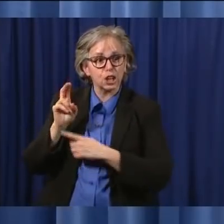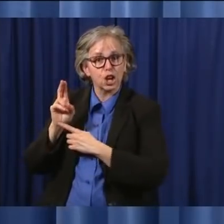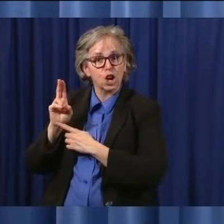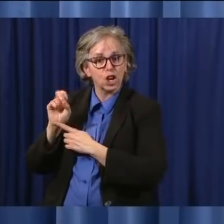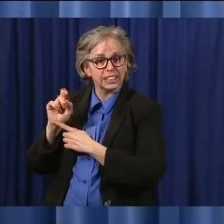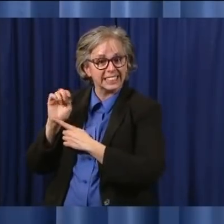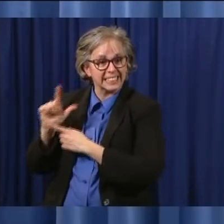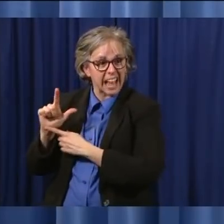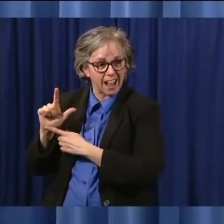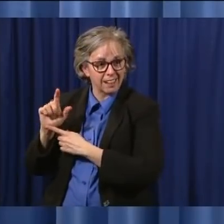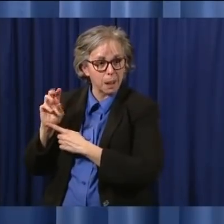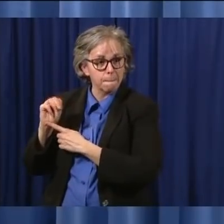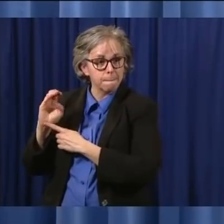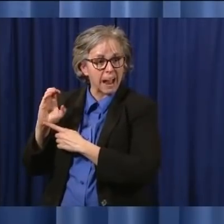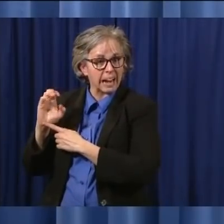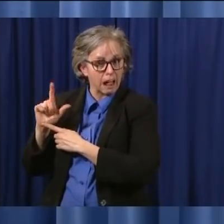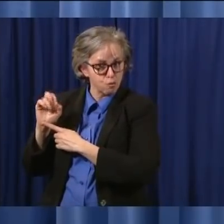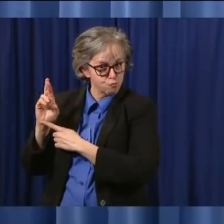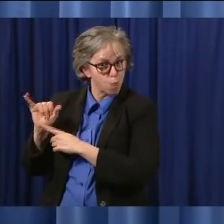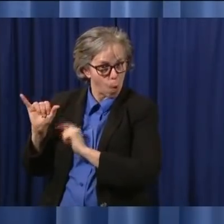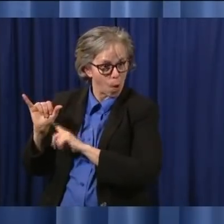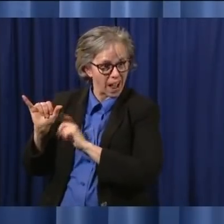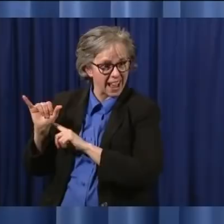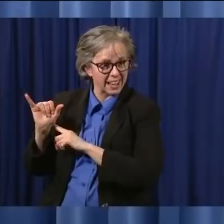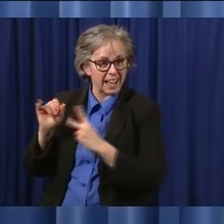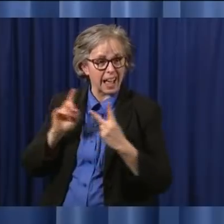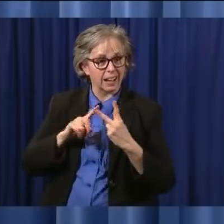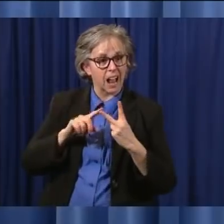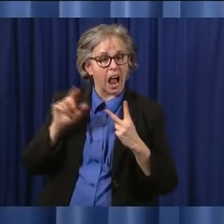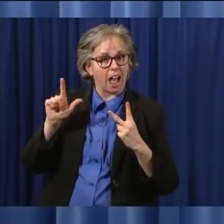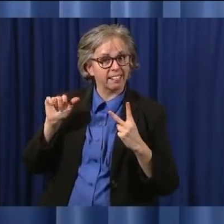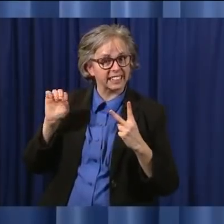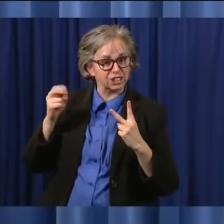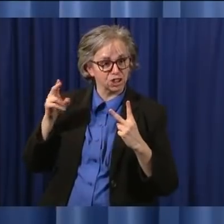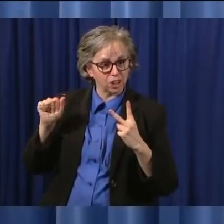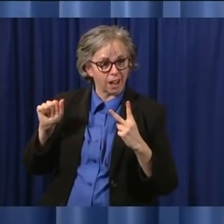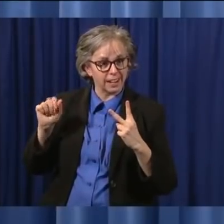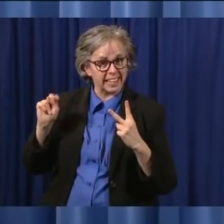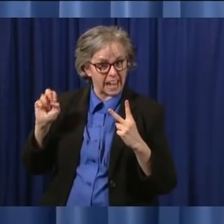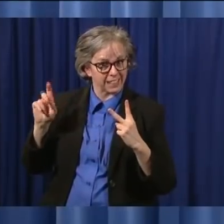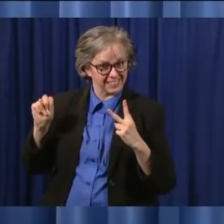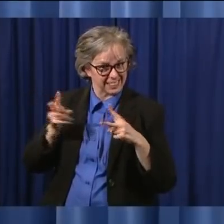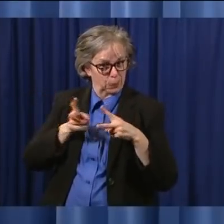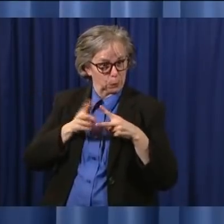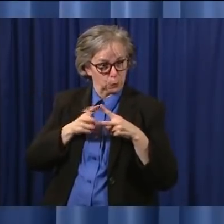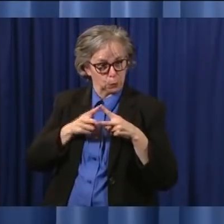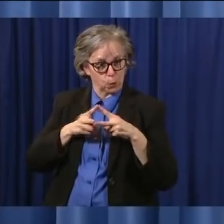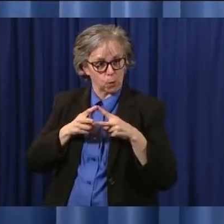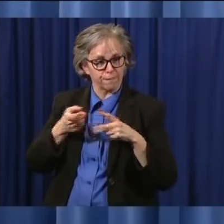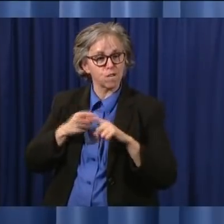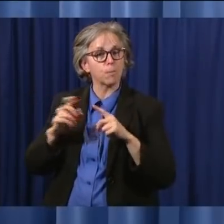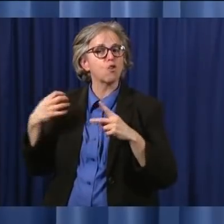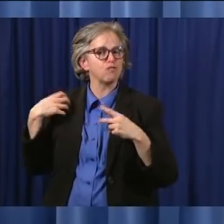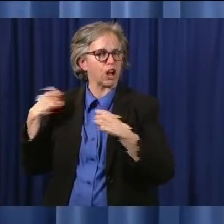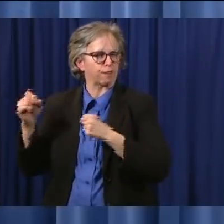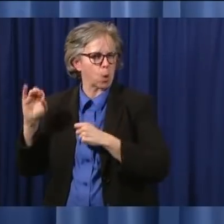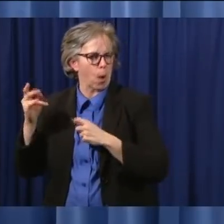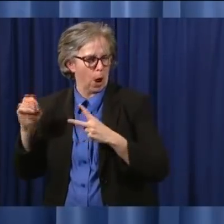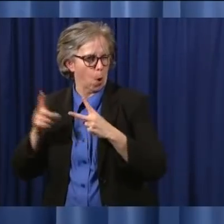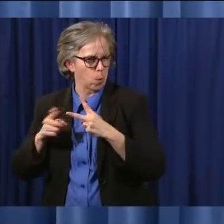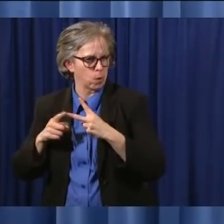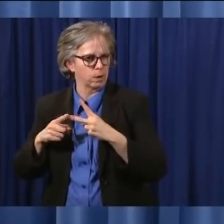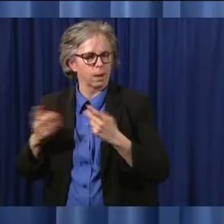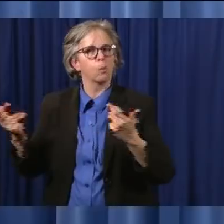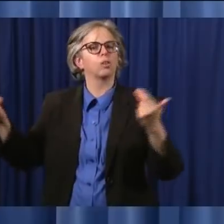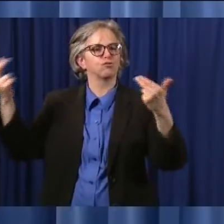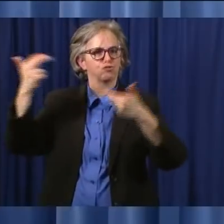well as Alicia Nelson, who is our Director of Recovery Ohio. They will be joining us on the phone. I want to take a moment